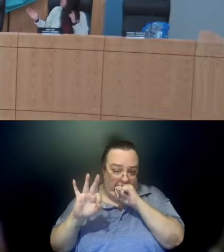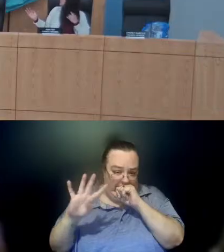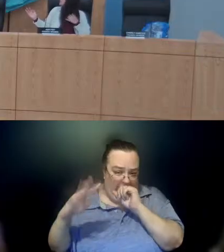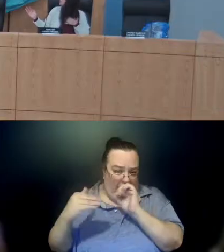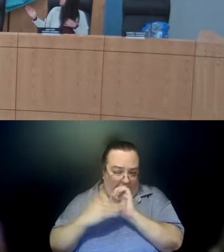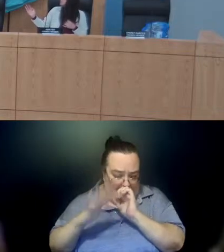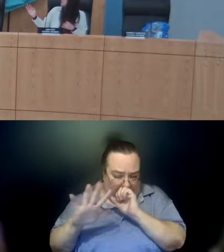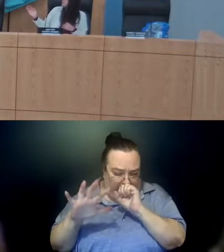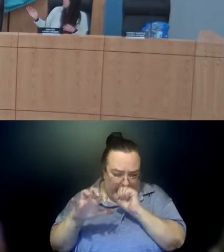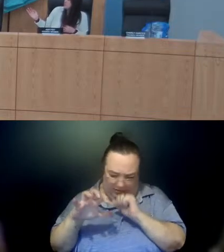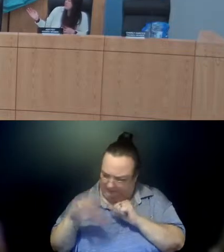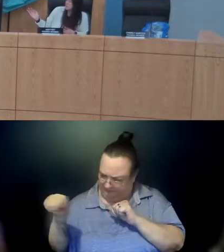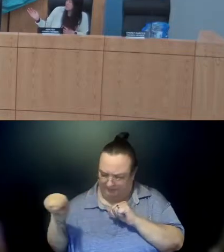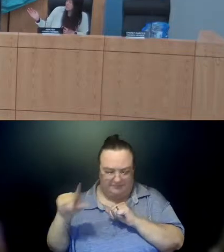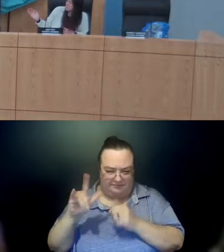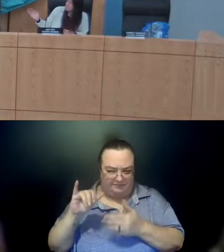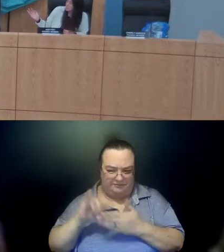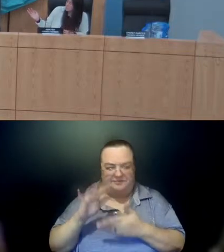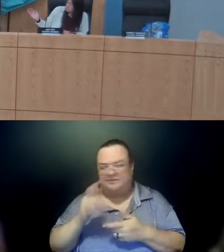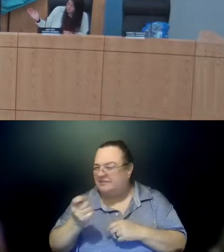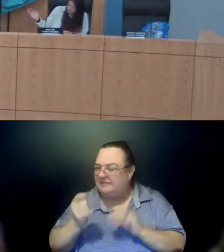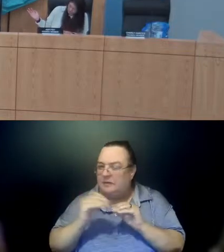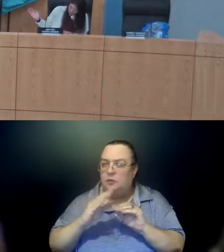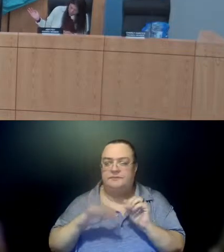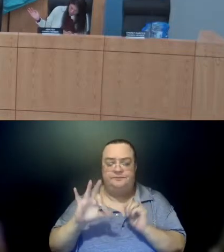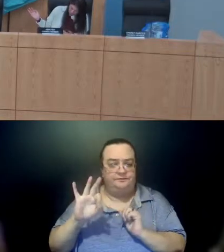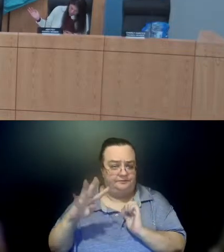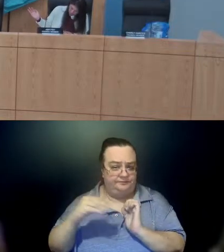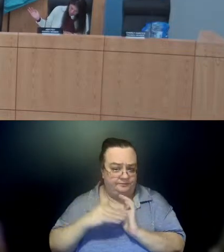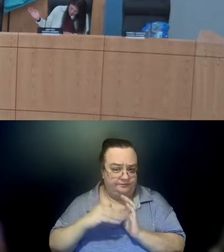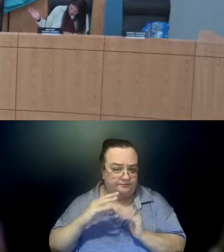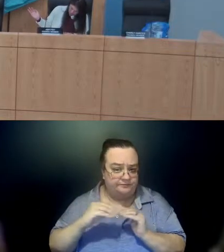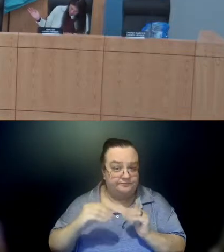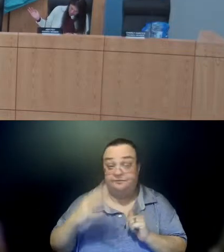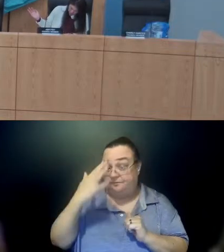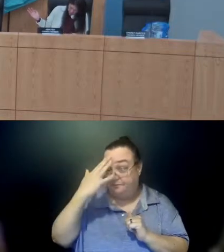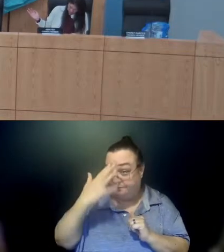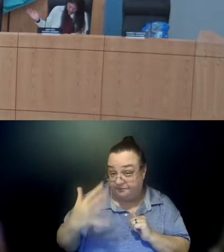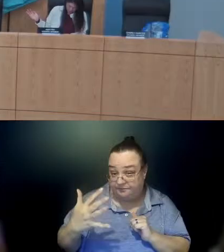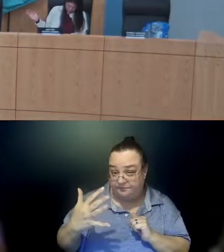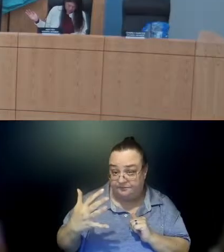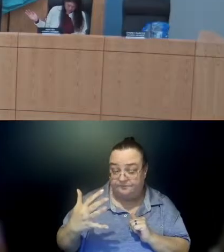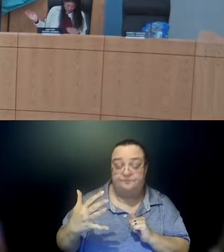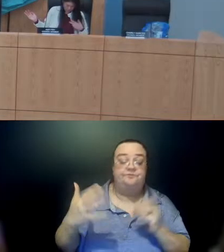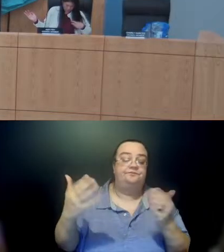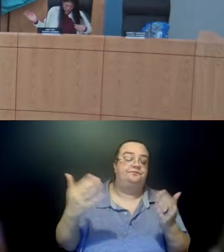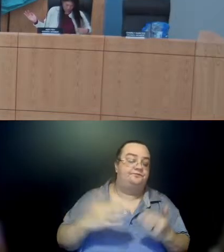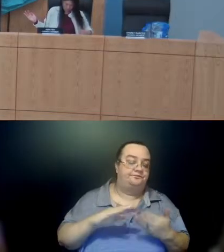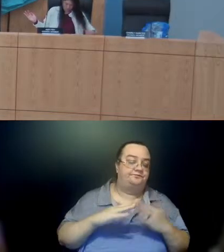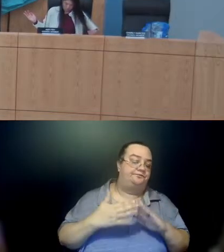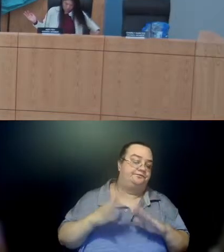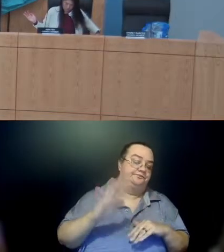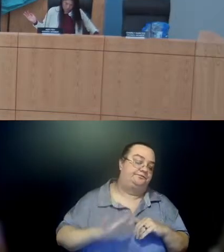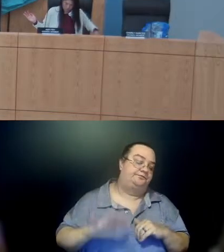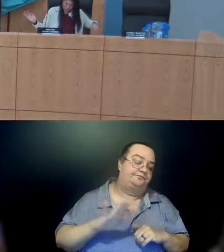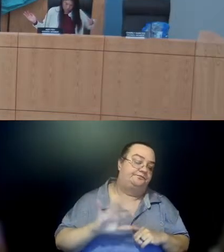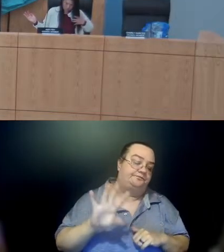$94,500, something like that. A little over $94,000. 5 cents brings into the town about